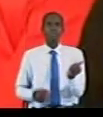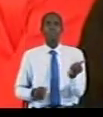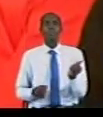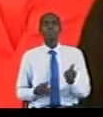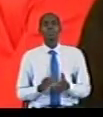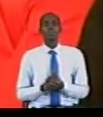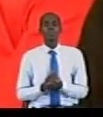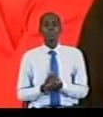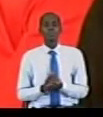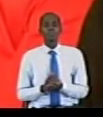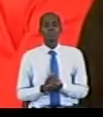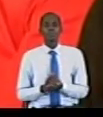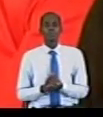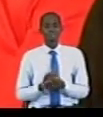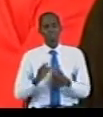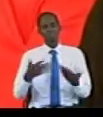Backsliding.